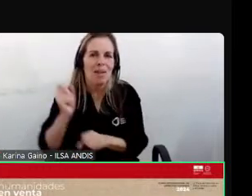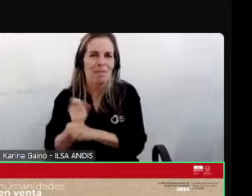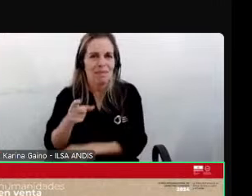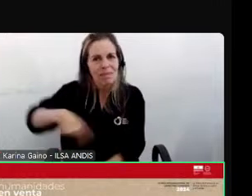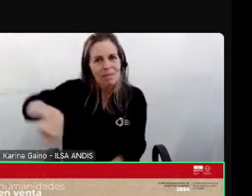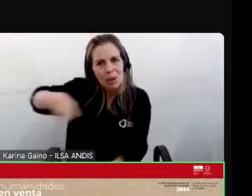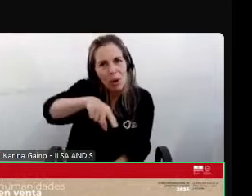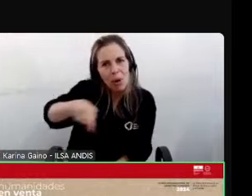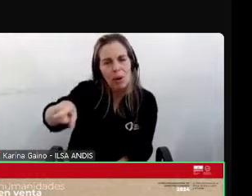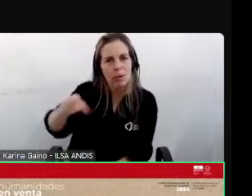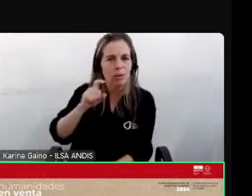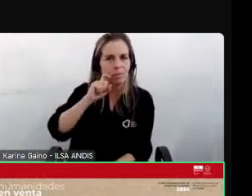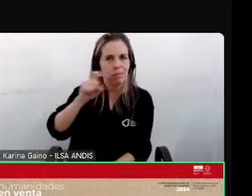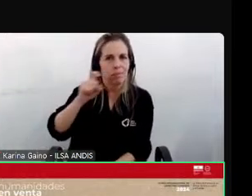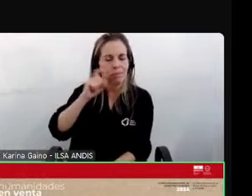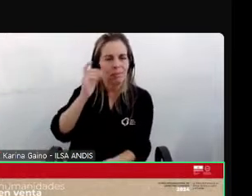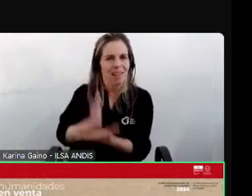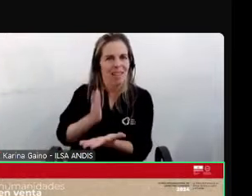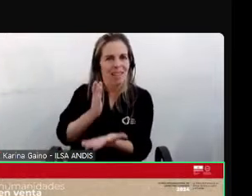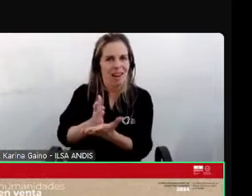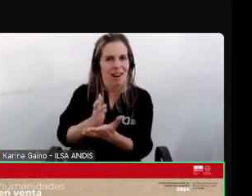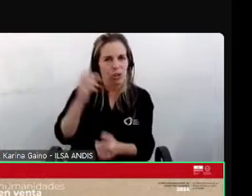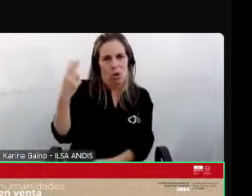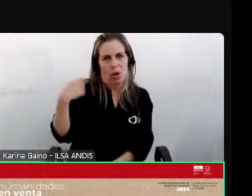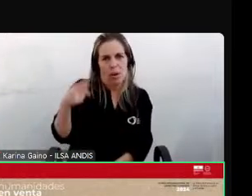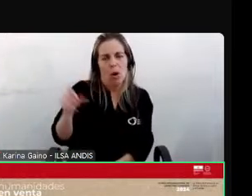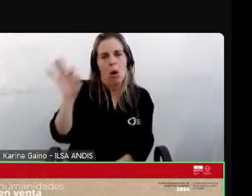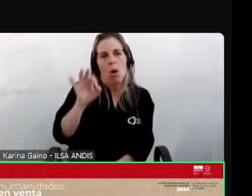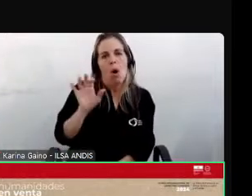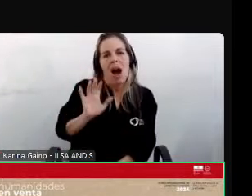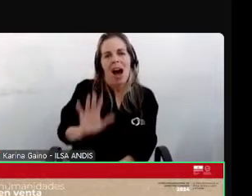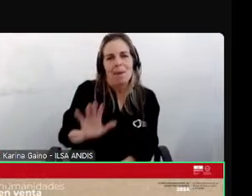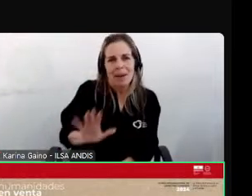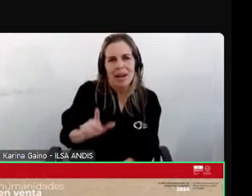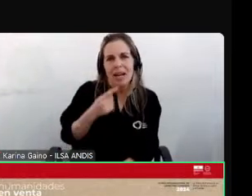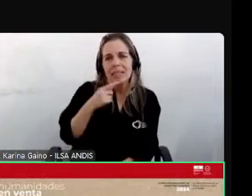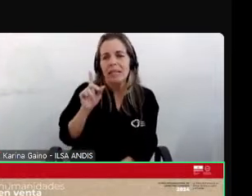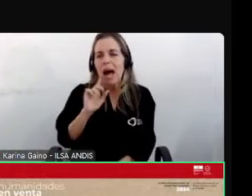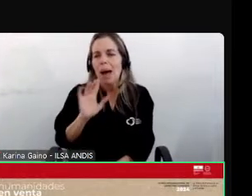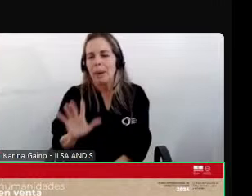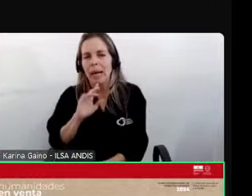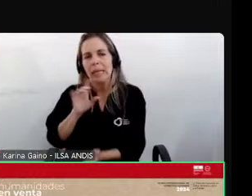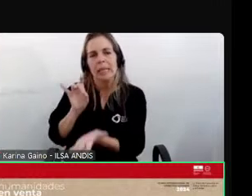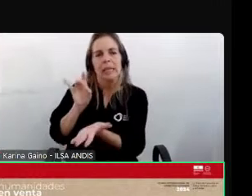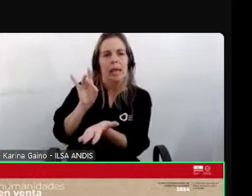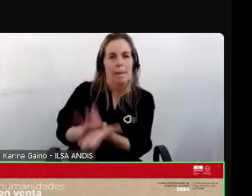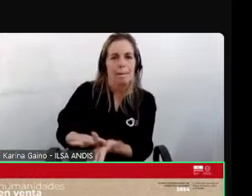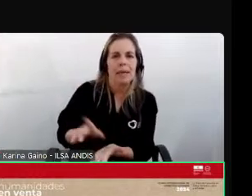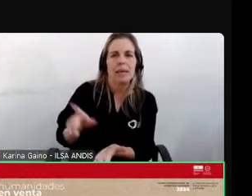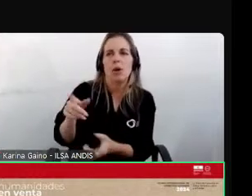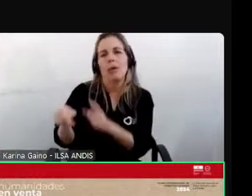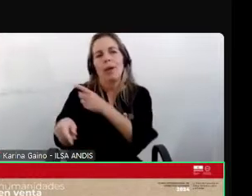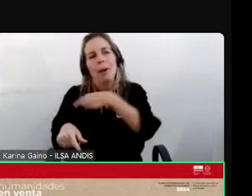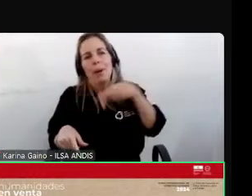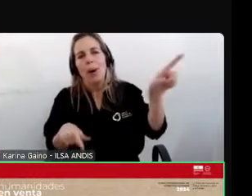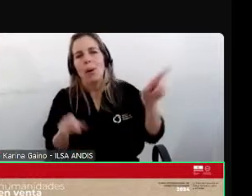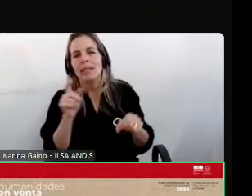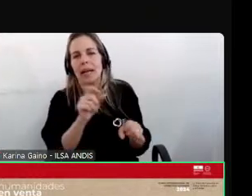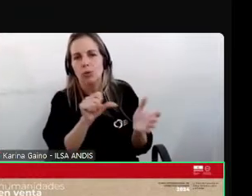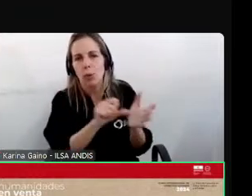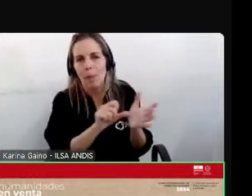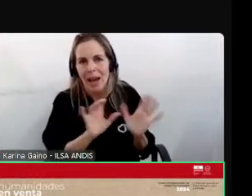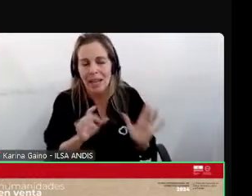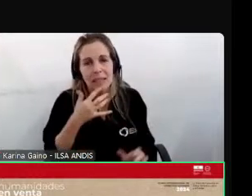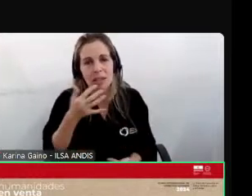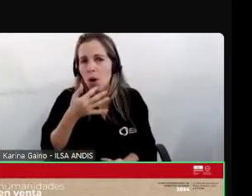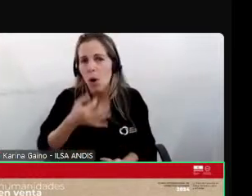of dismissal or deportation. So you see, for example, workers' meals being taken away if they don't meet production quotas. And again, in the case